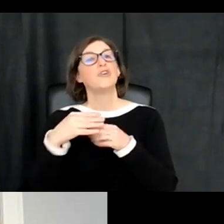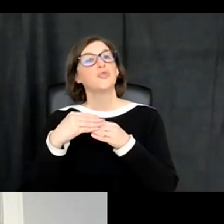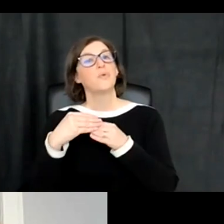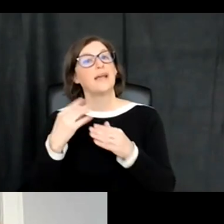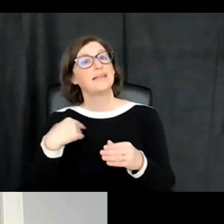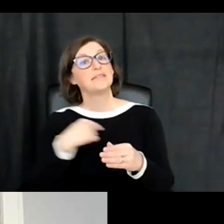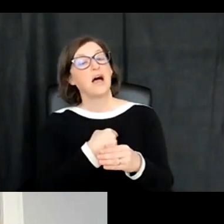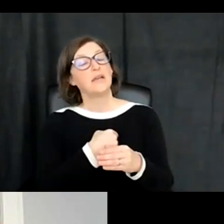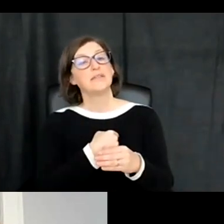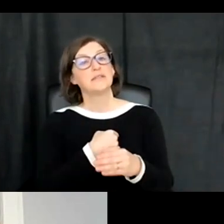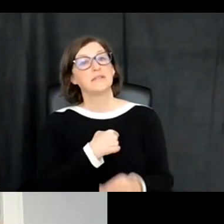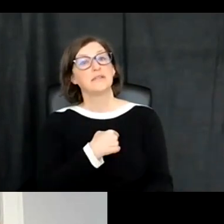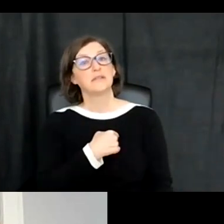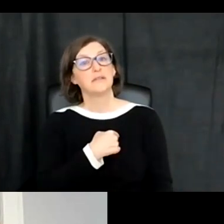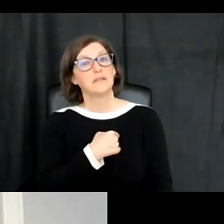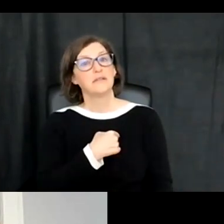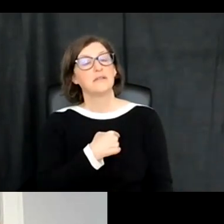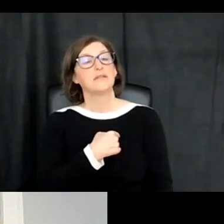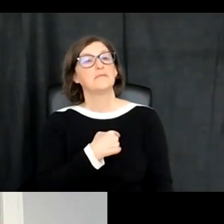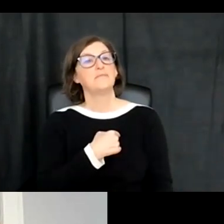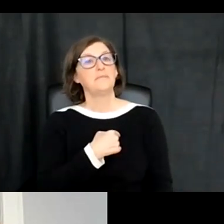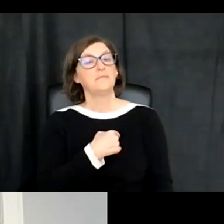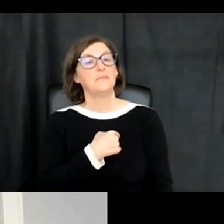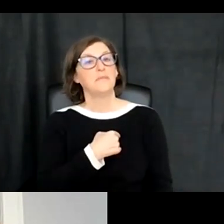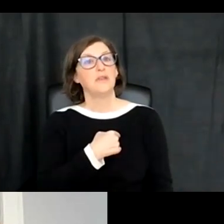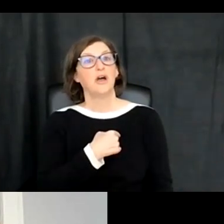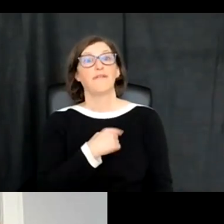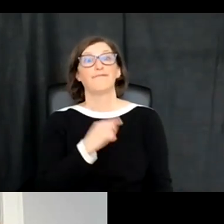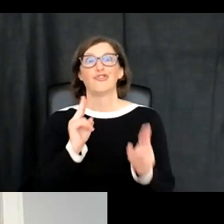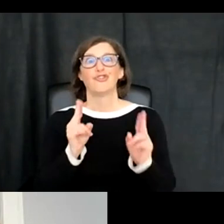terms of the agency of